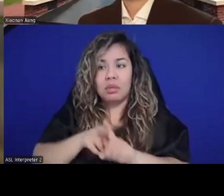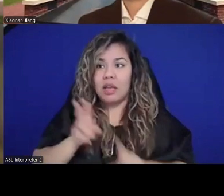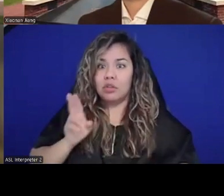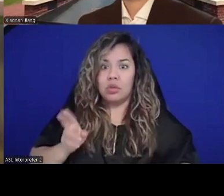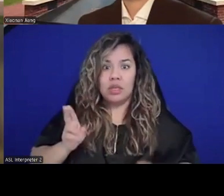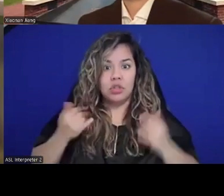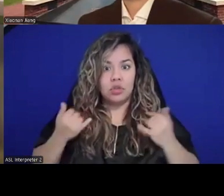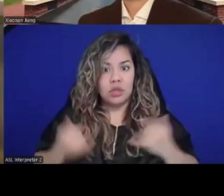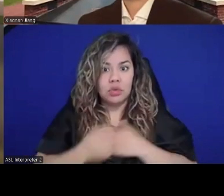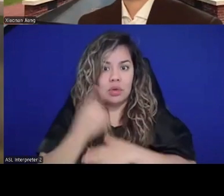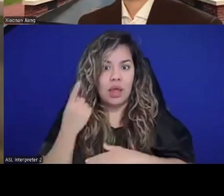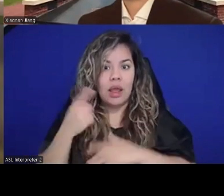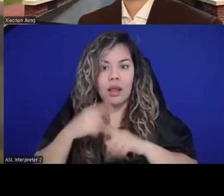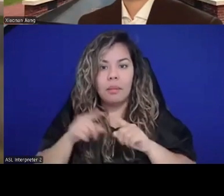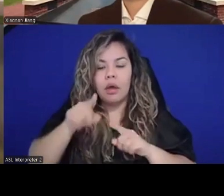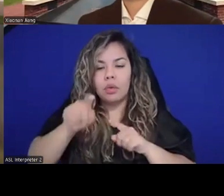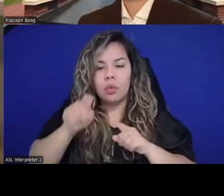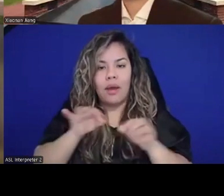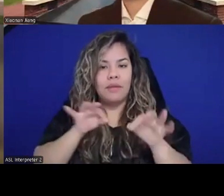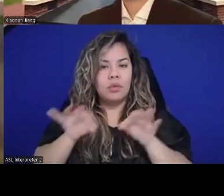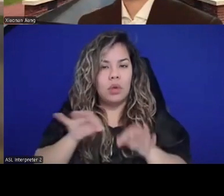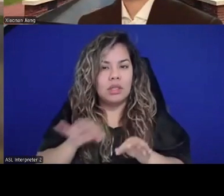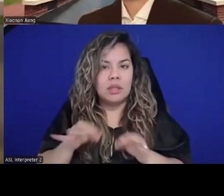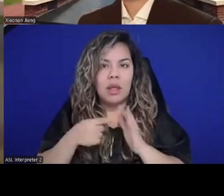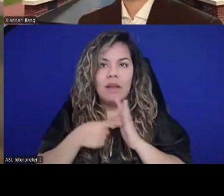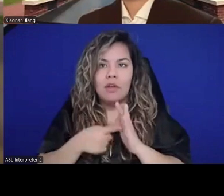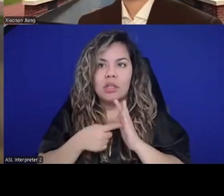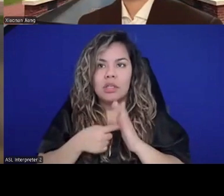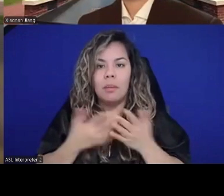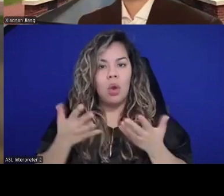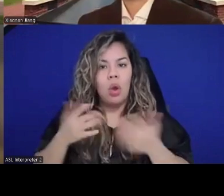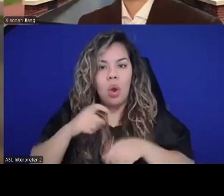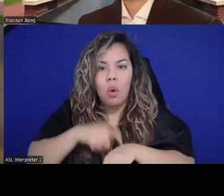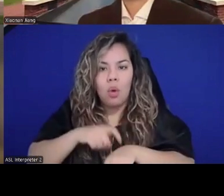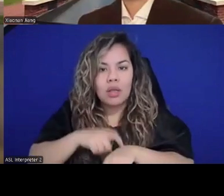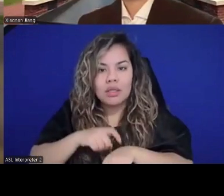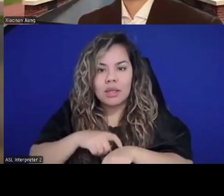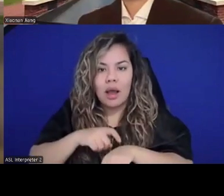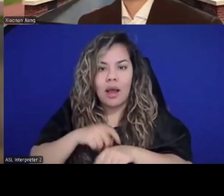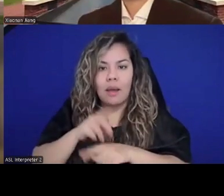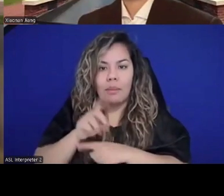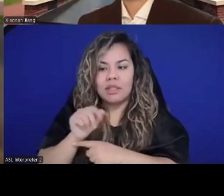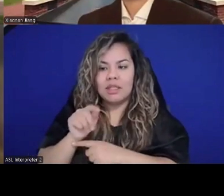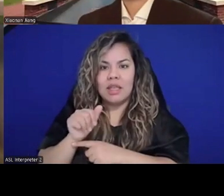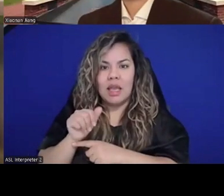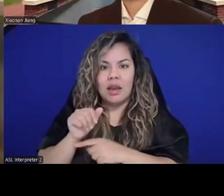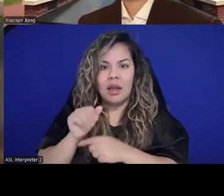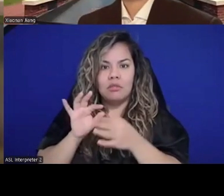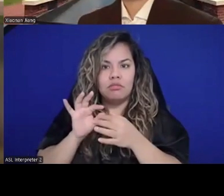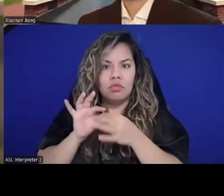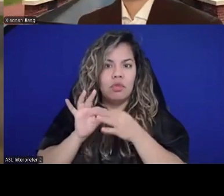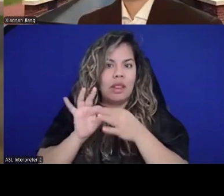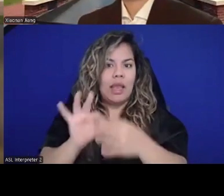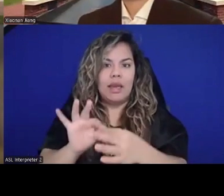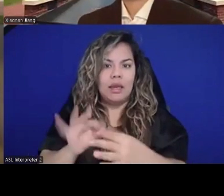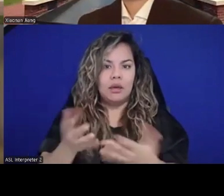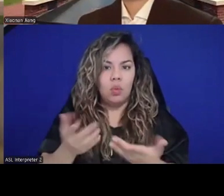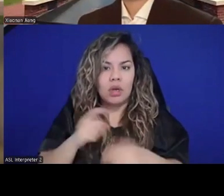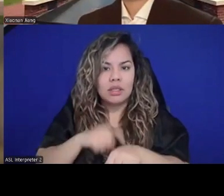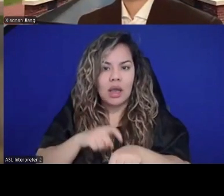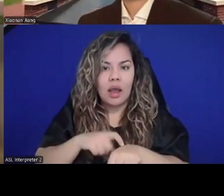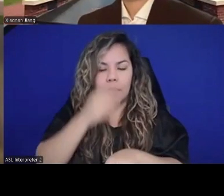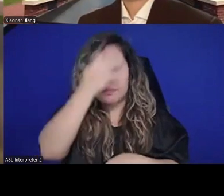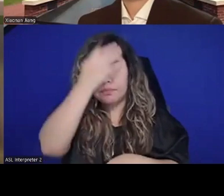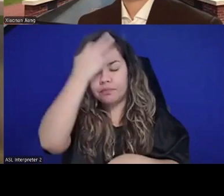to explain, for example, what time does the data relate to? Is it the data which was